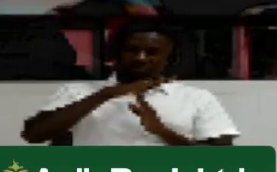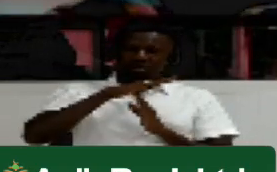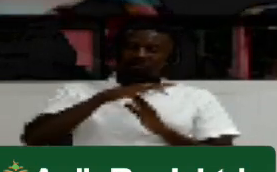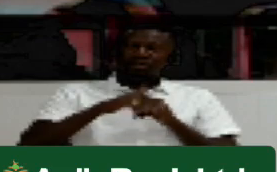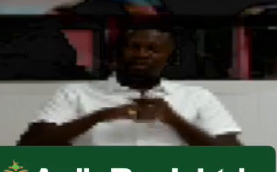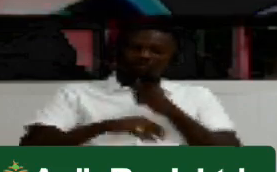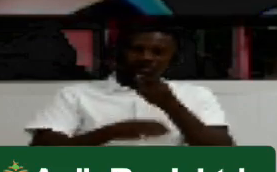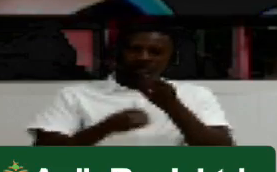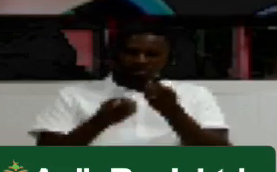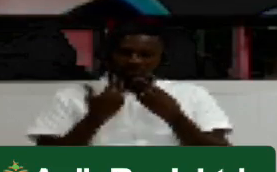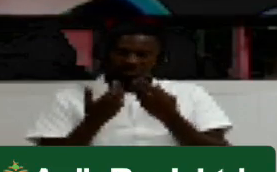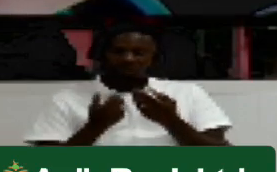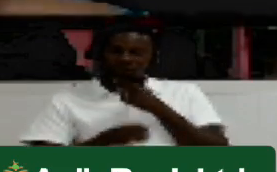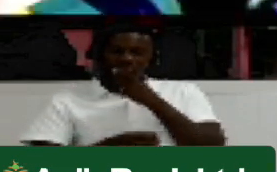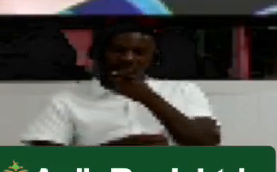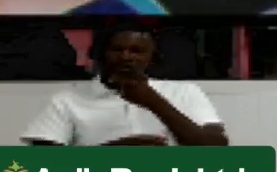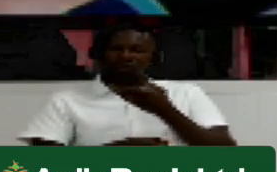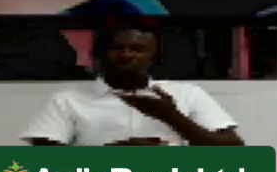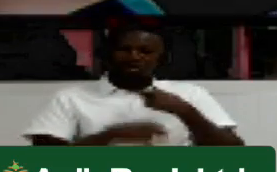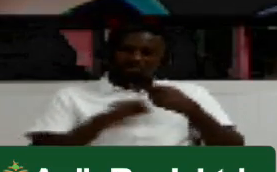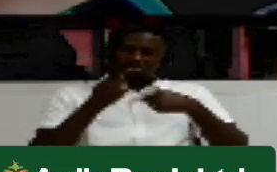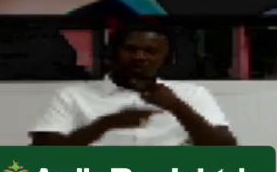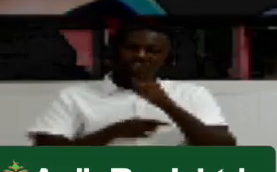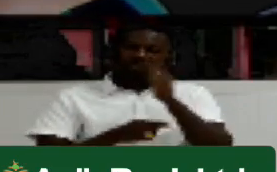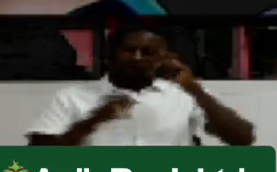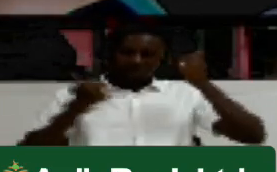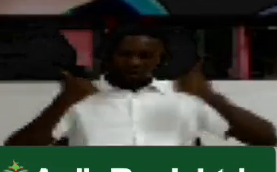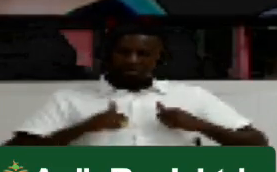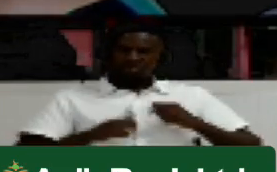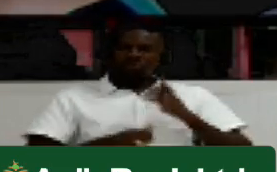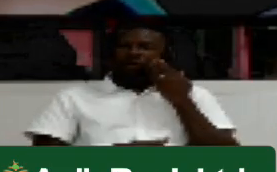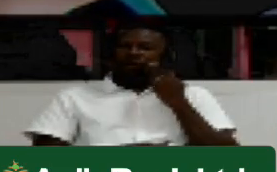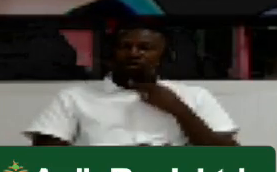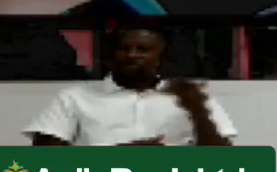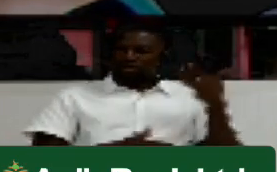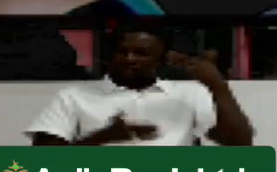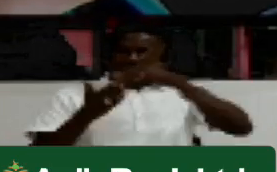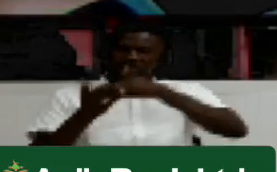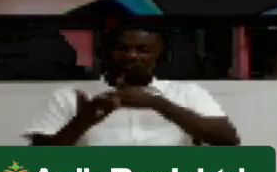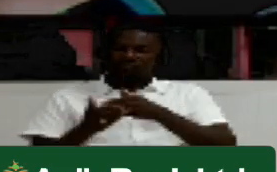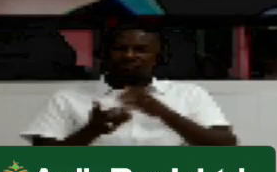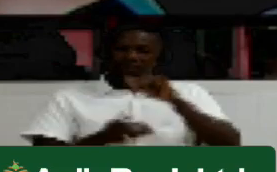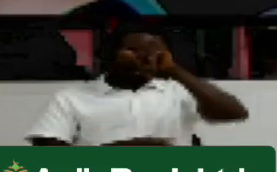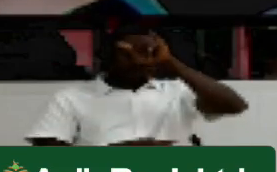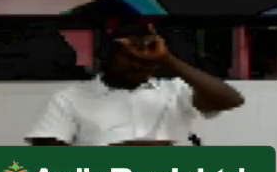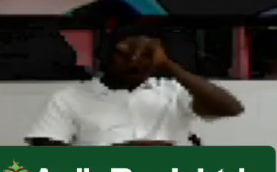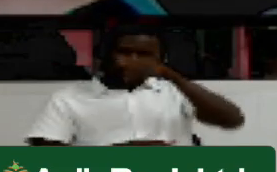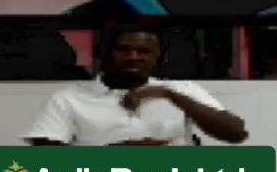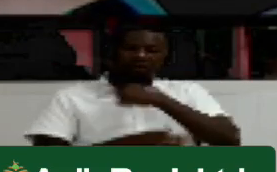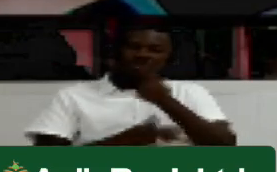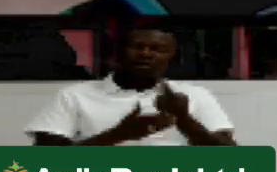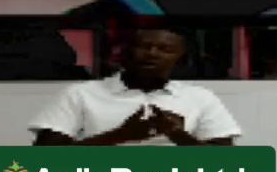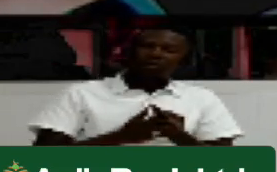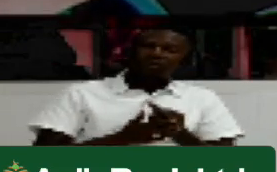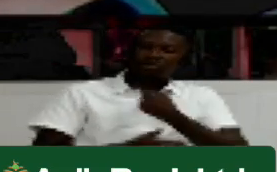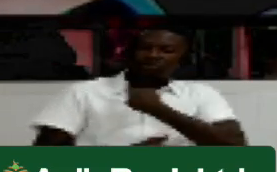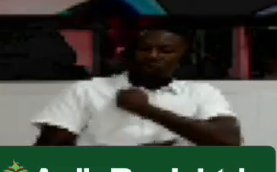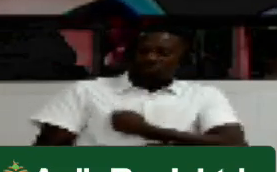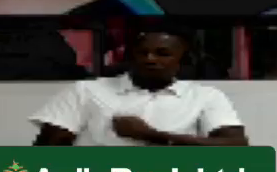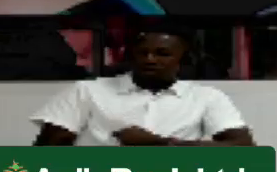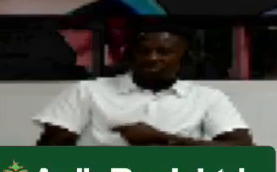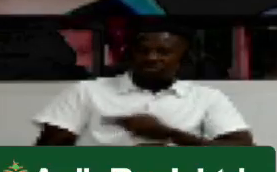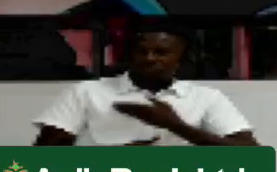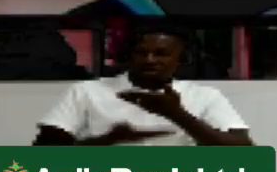the break, you told us about what happened when you got to Egypt and the operations that you underwent